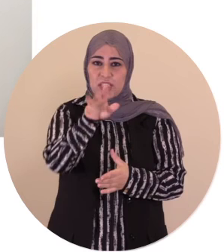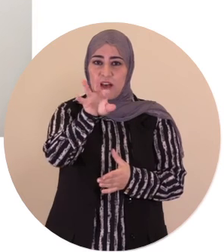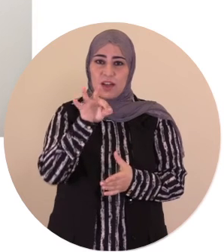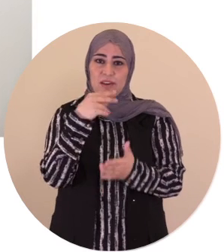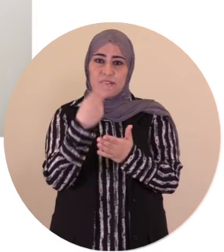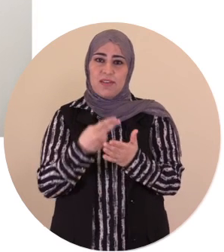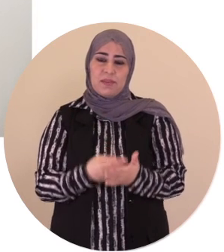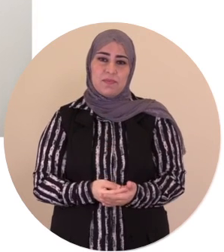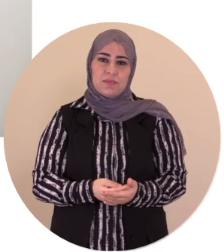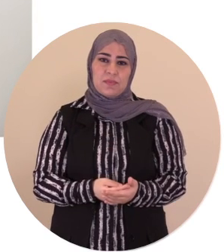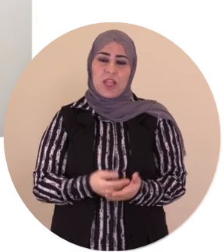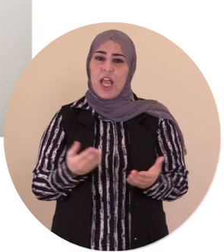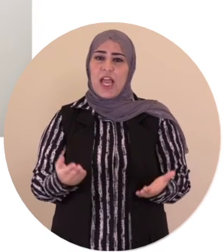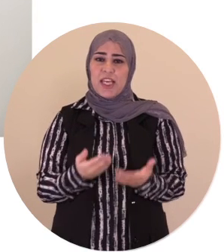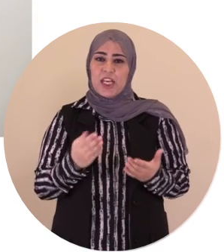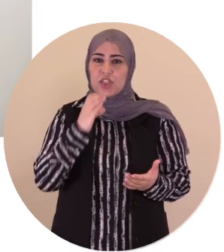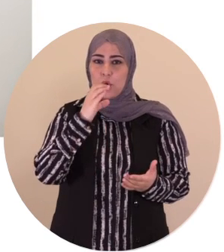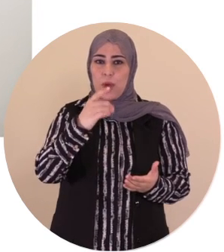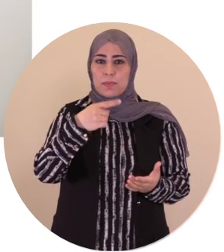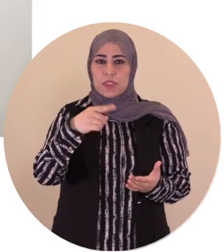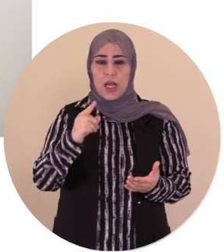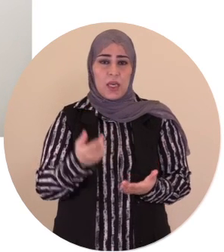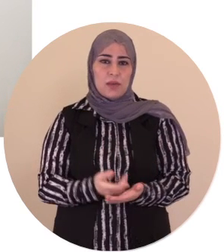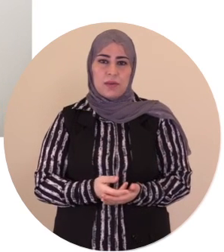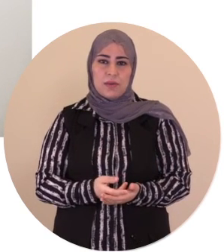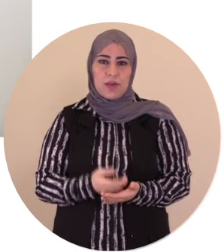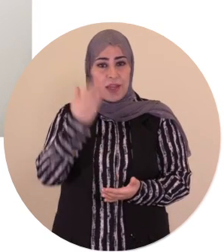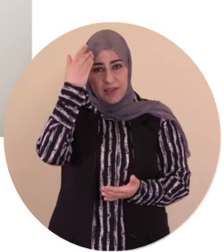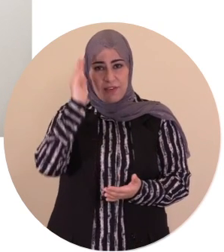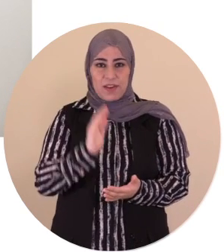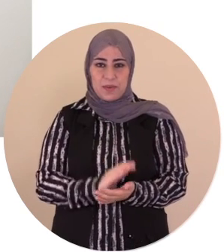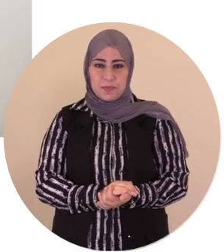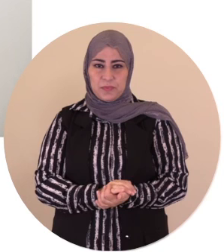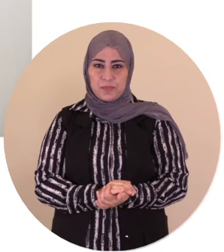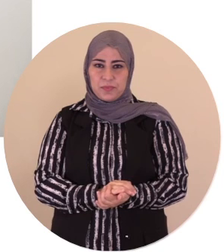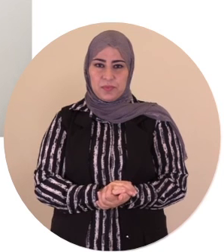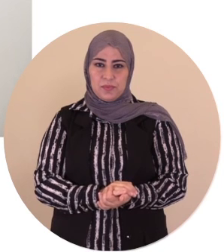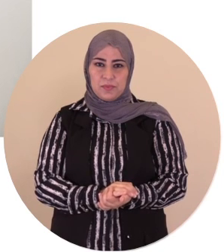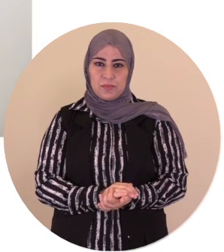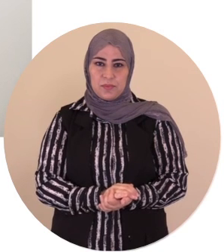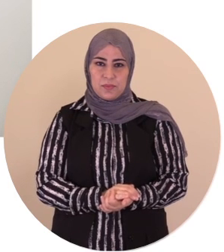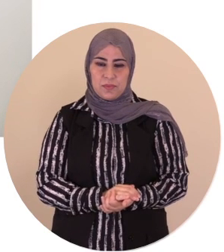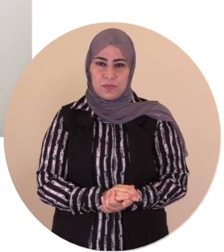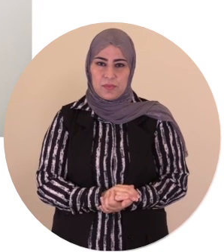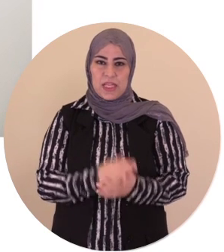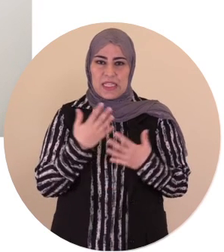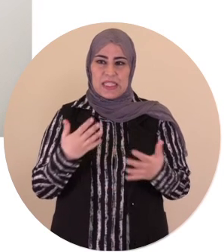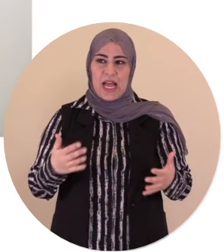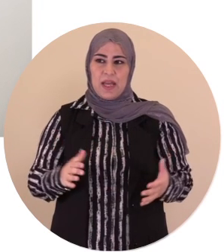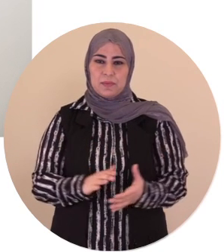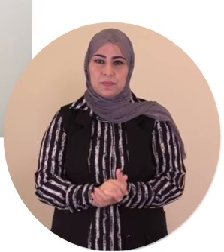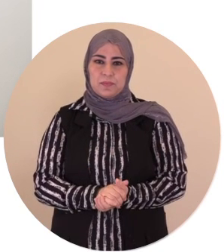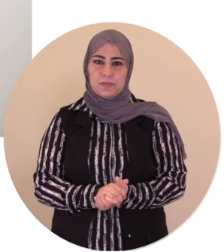art because I find it fascinating. I chose art because whatever it is that you chose. It's very